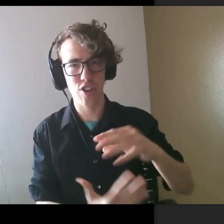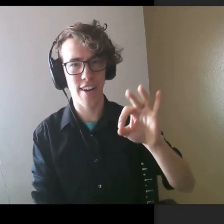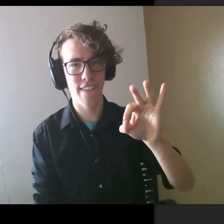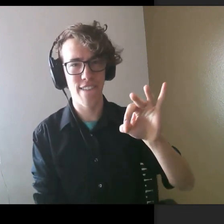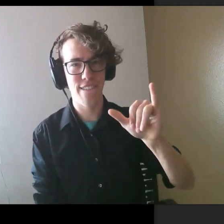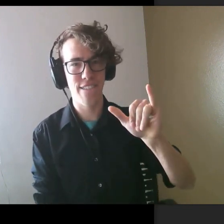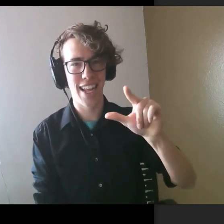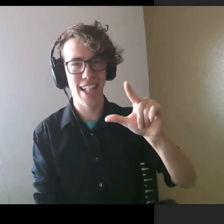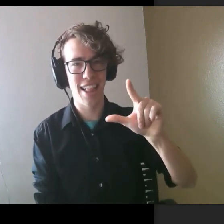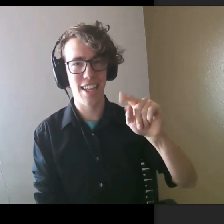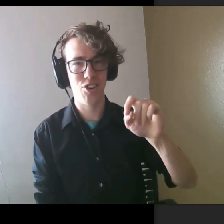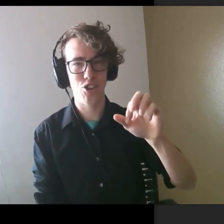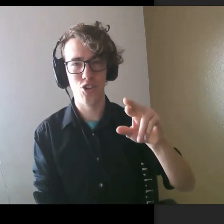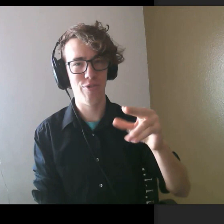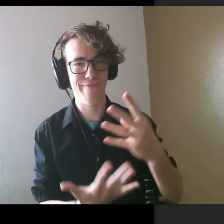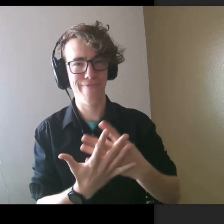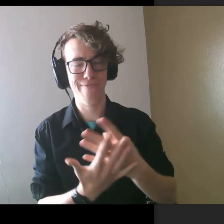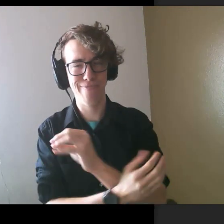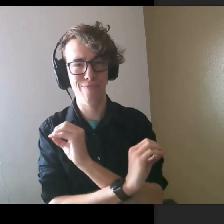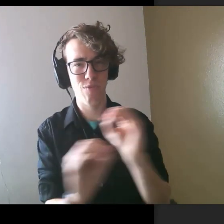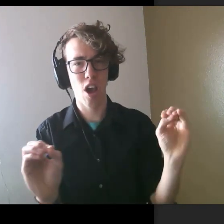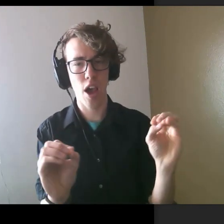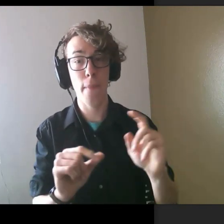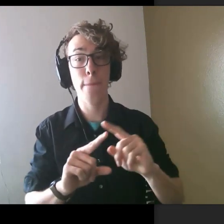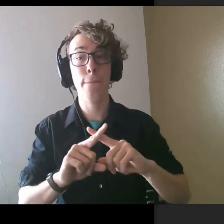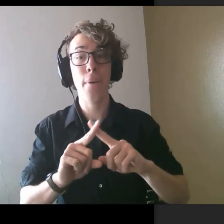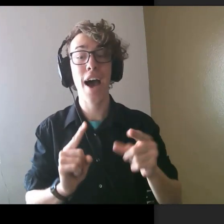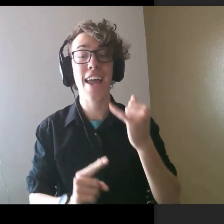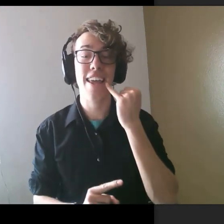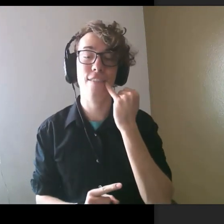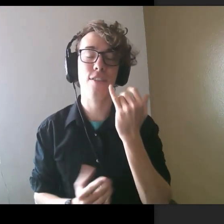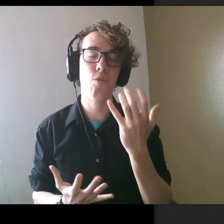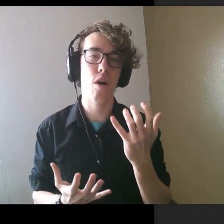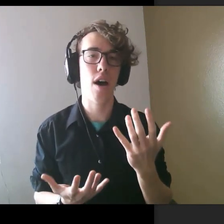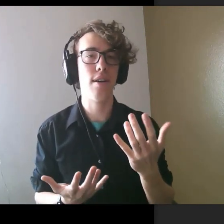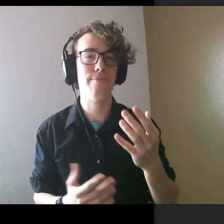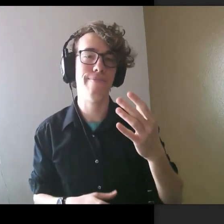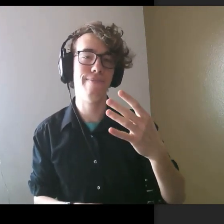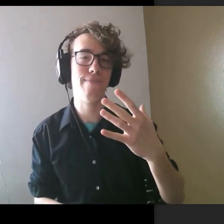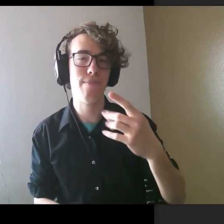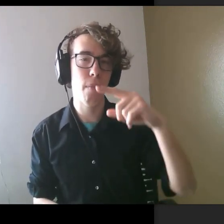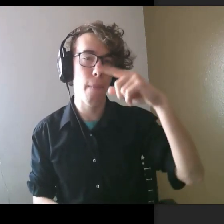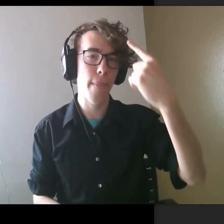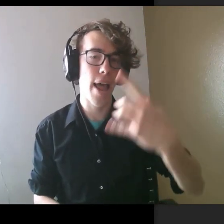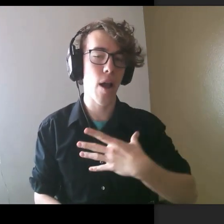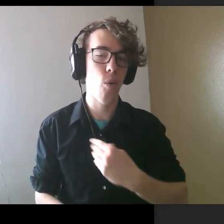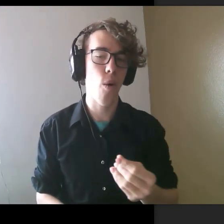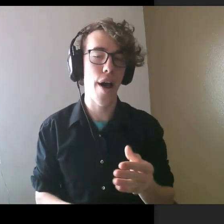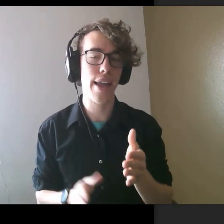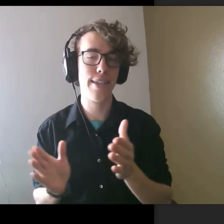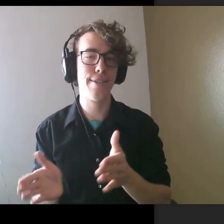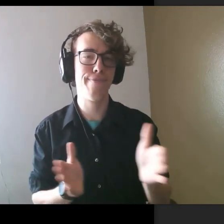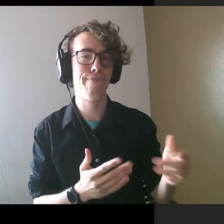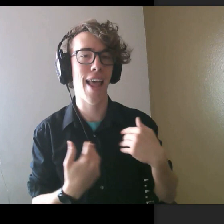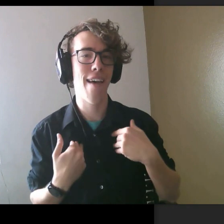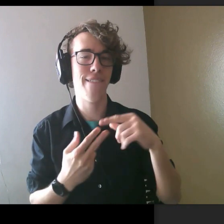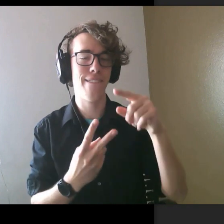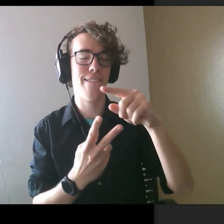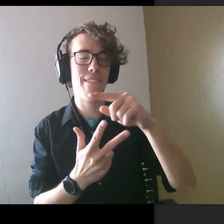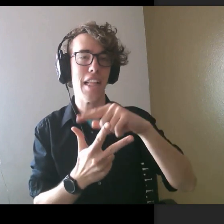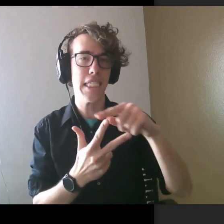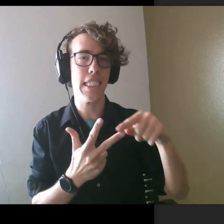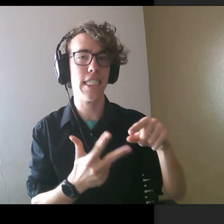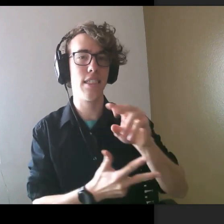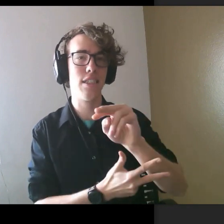any filters, I like the monochromatic, Silvertone and Noir also make it black and white, but you lose